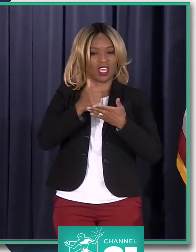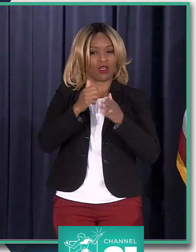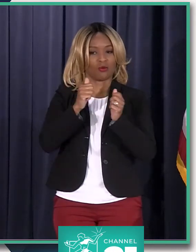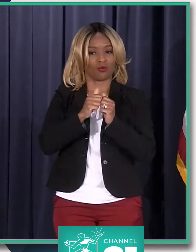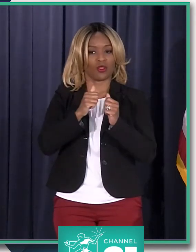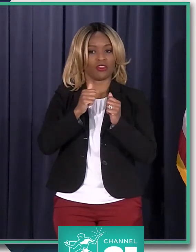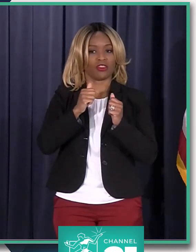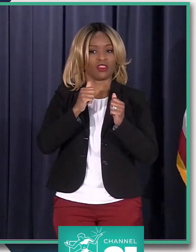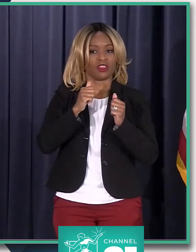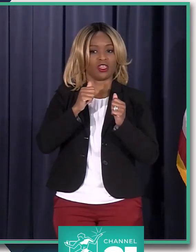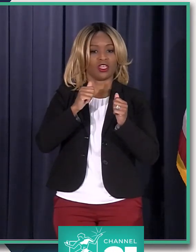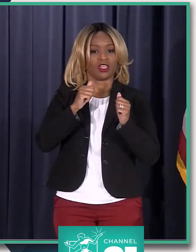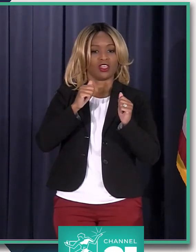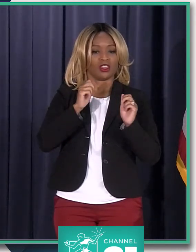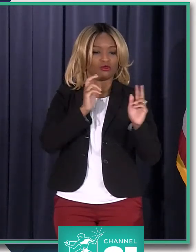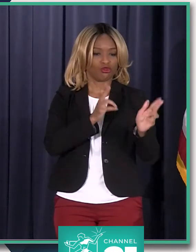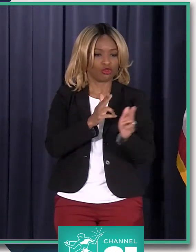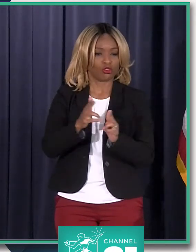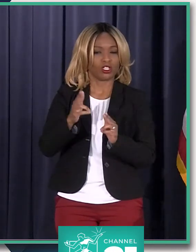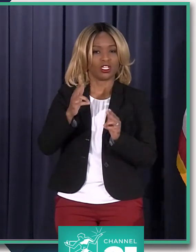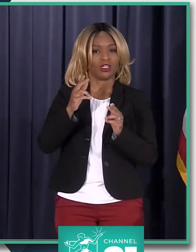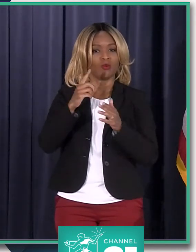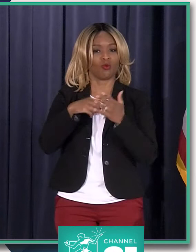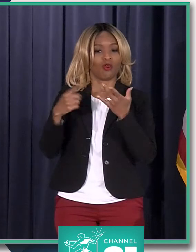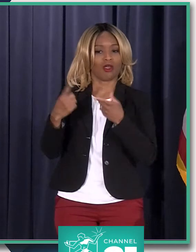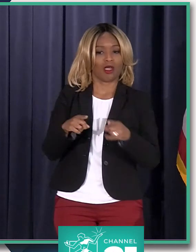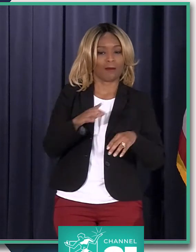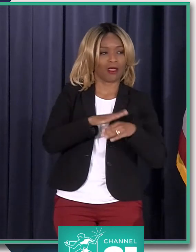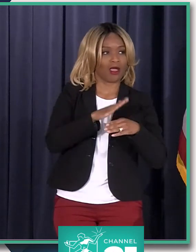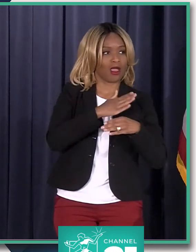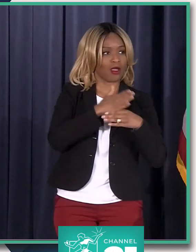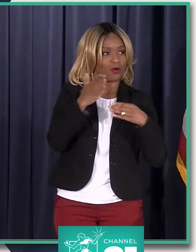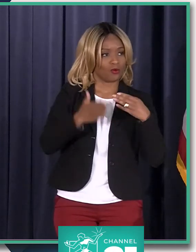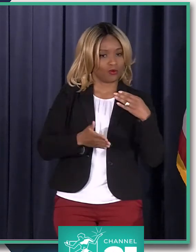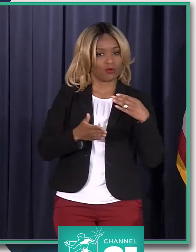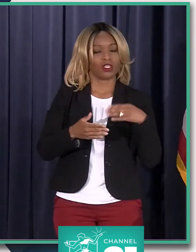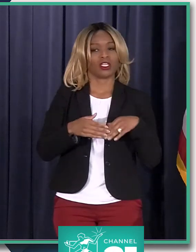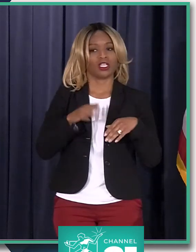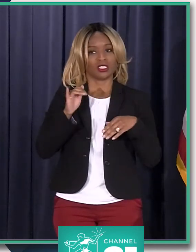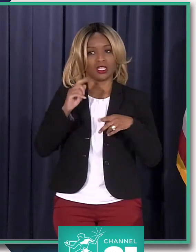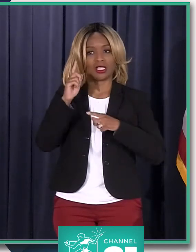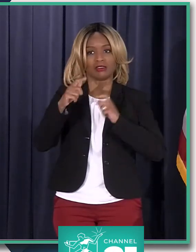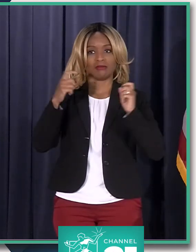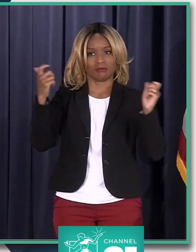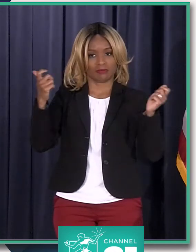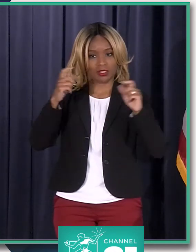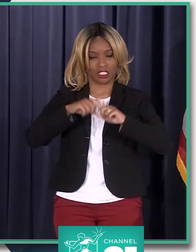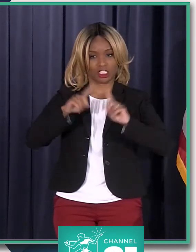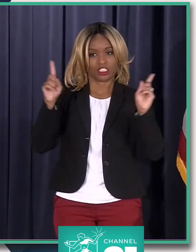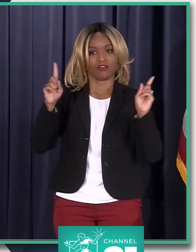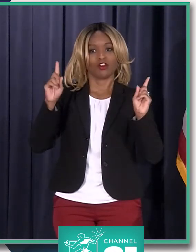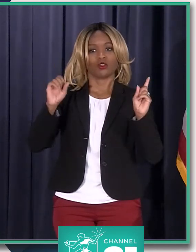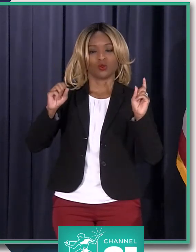that we've been experiencing on weekends. It's made a huge difference. So thank you so much for those efforts. Yeah.